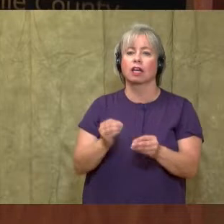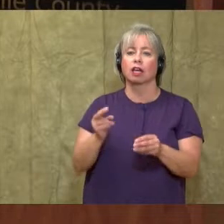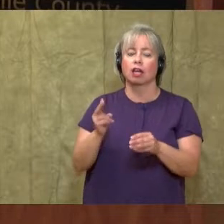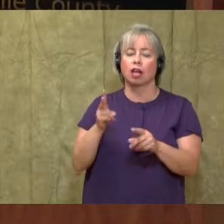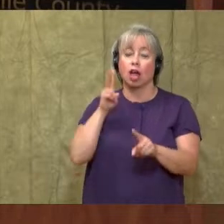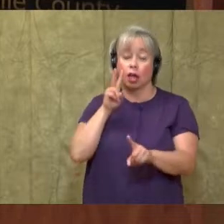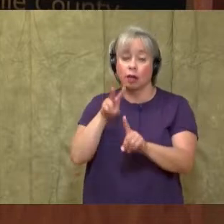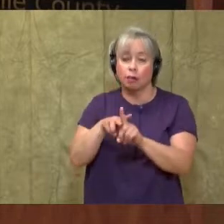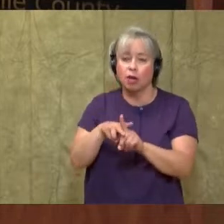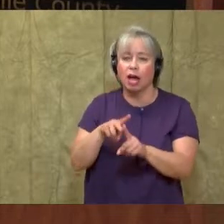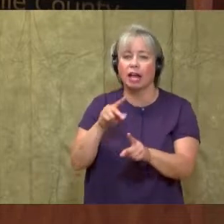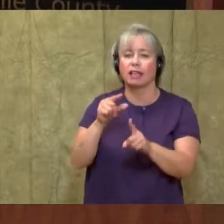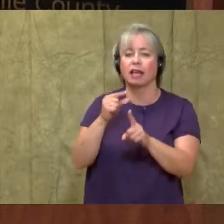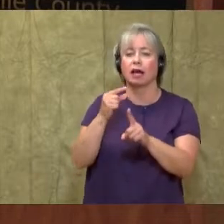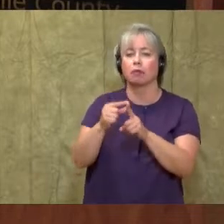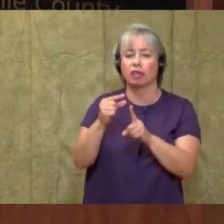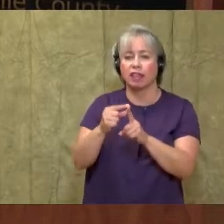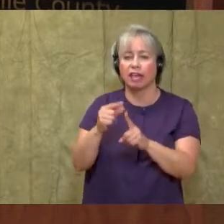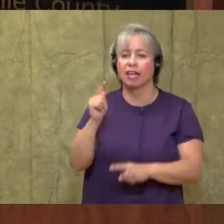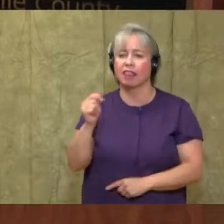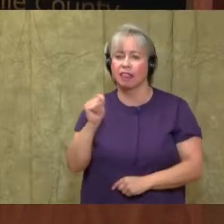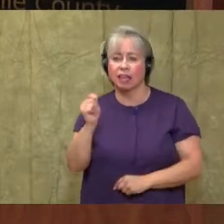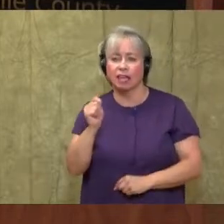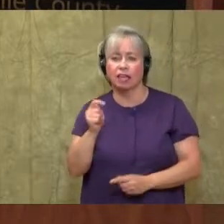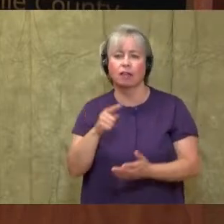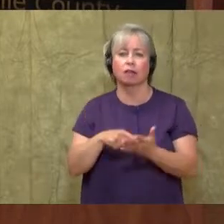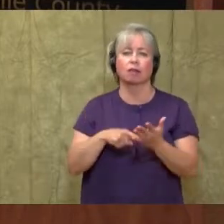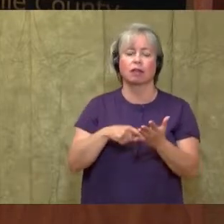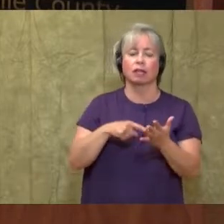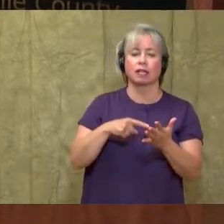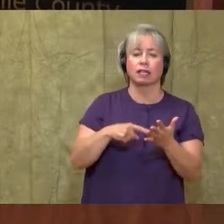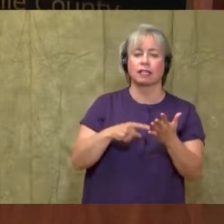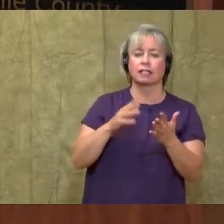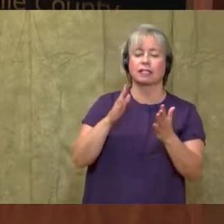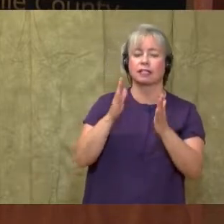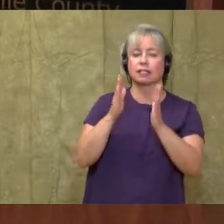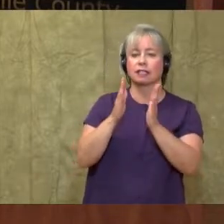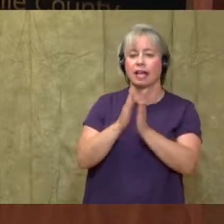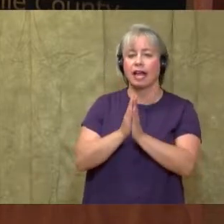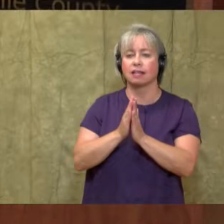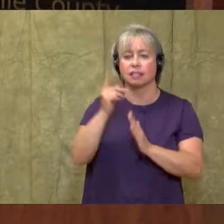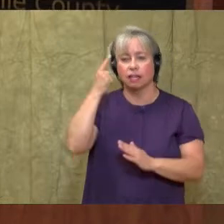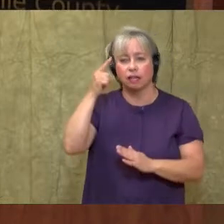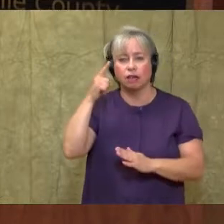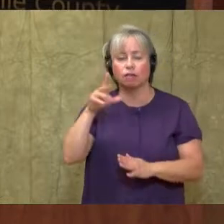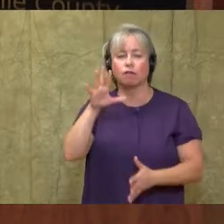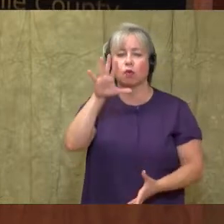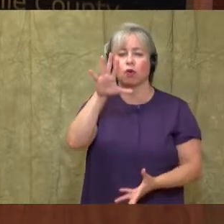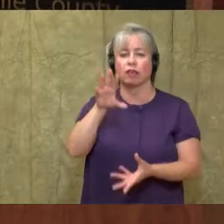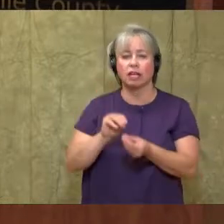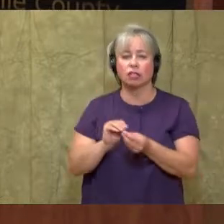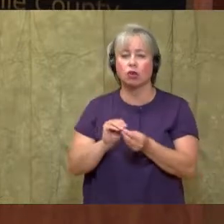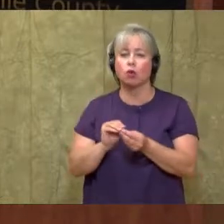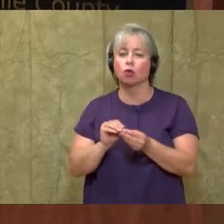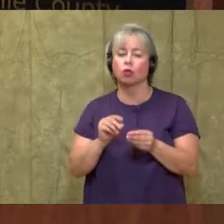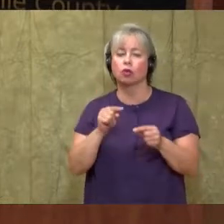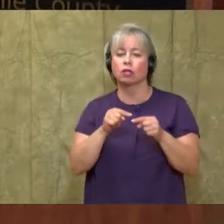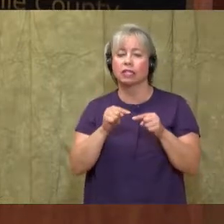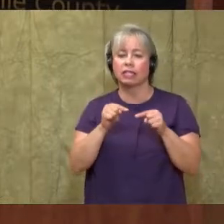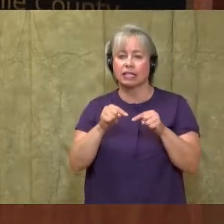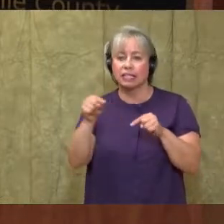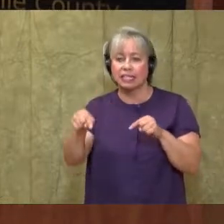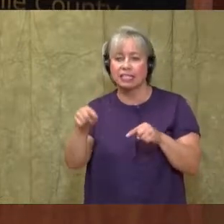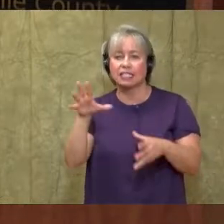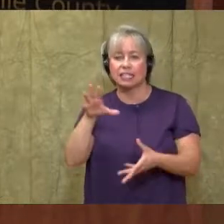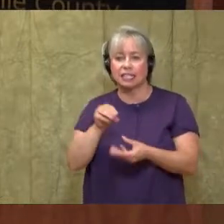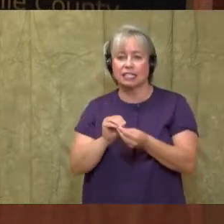about? Kayaking. What is it asking for? It's asking for the total distance. What do we know? We know